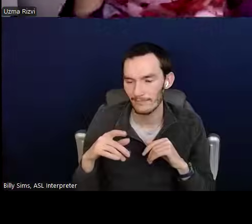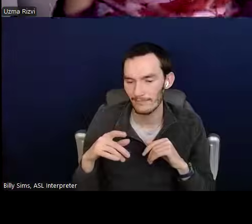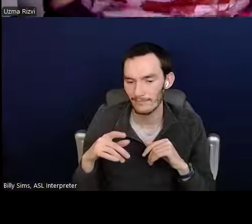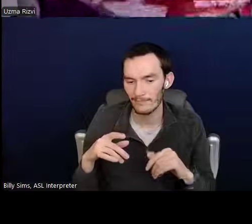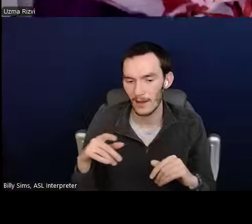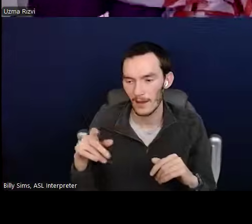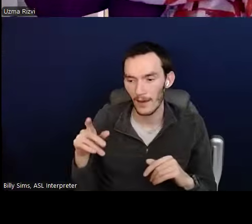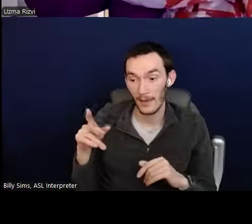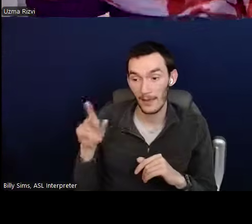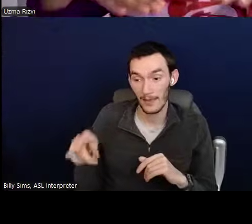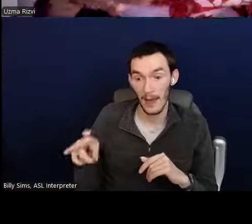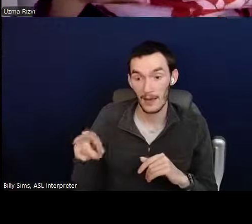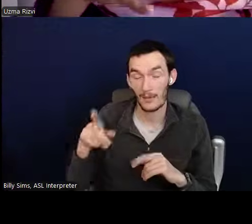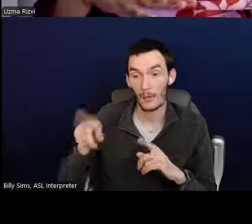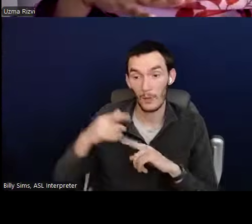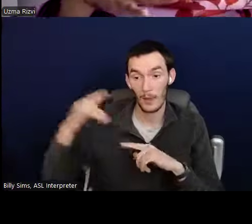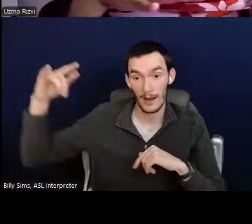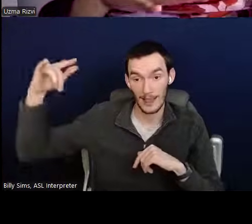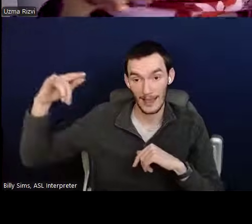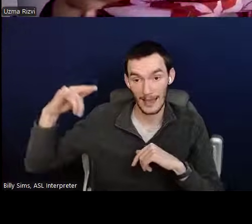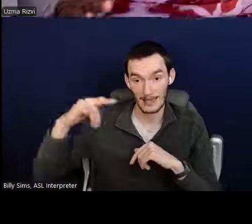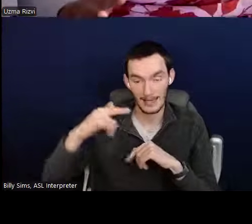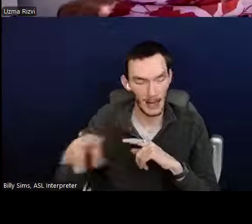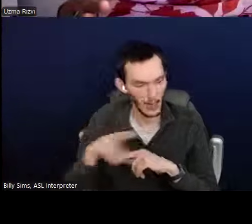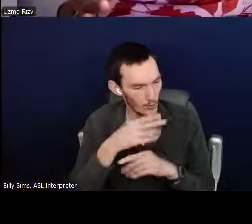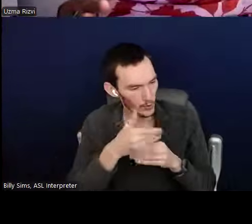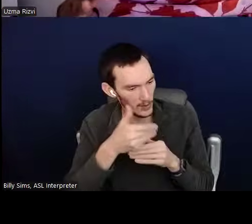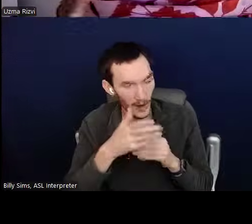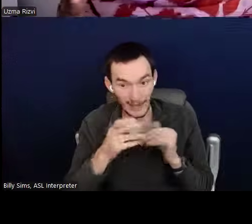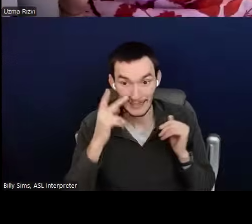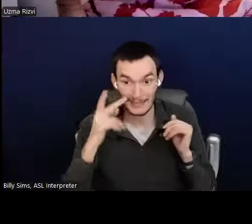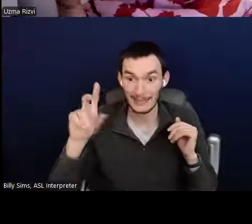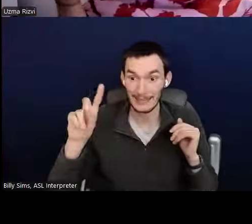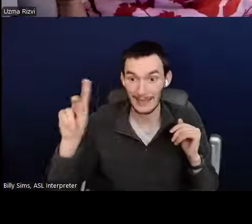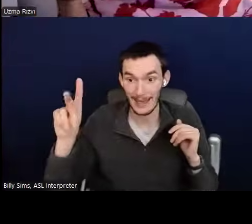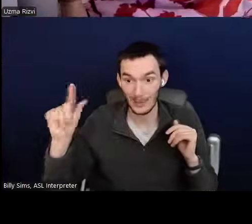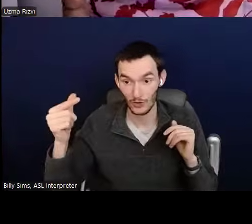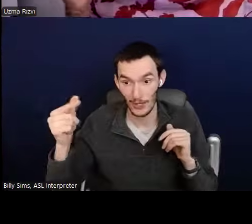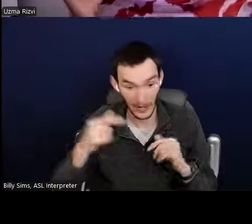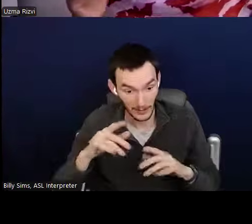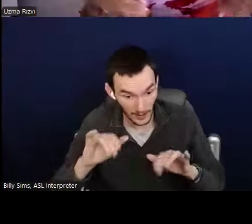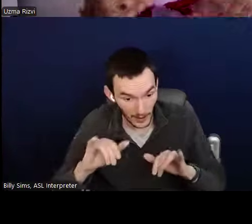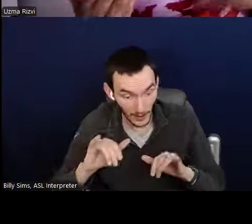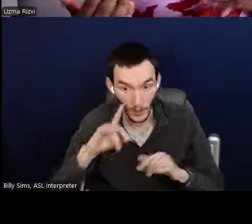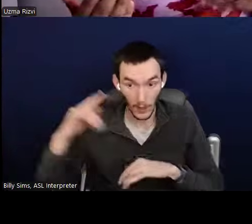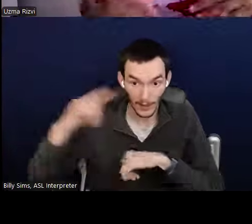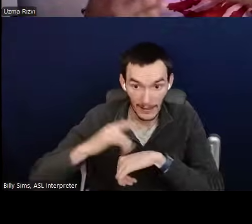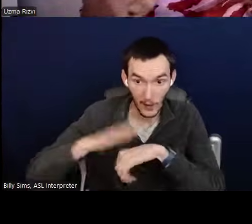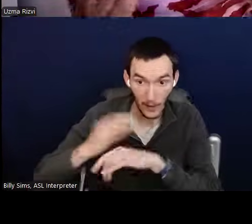That we kind of like as we were landing, I looked out of the window and I could see DKG, and I was just like, we're landing on the site, and